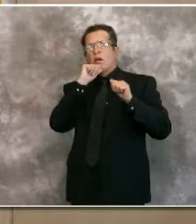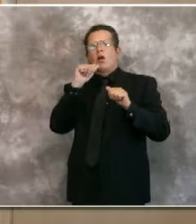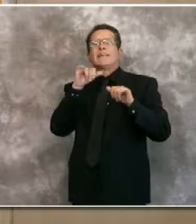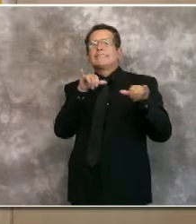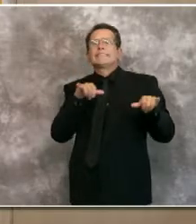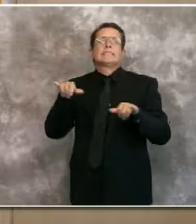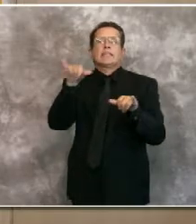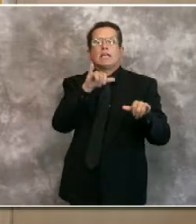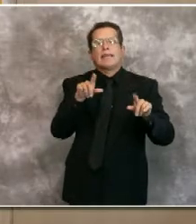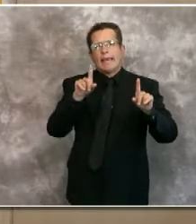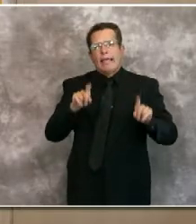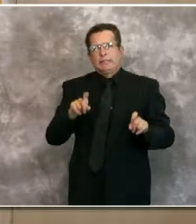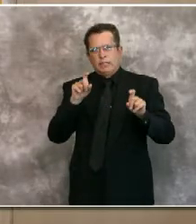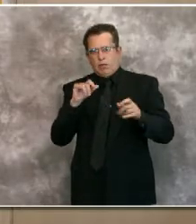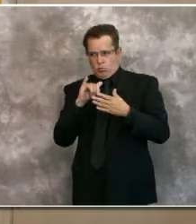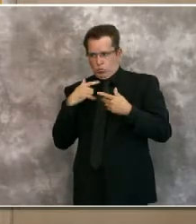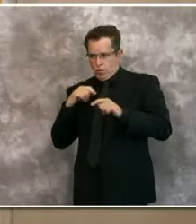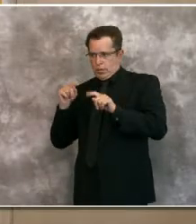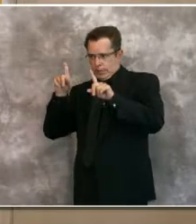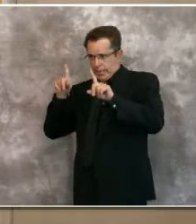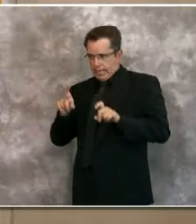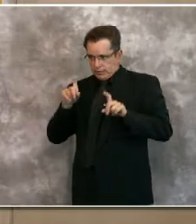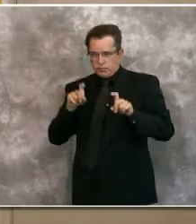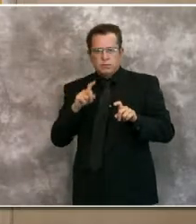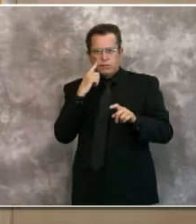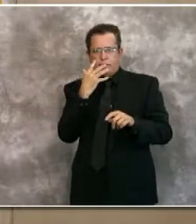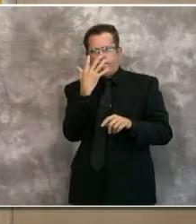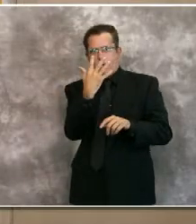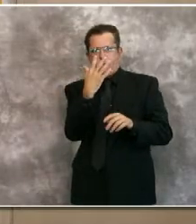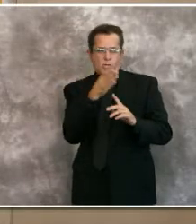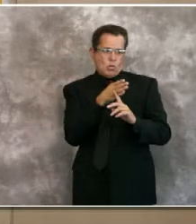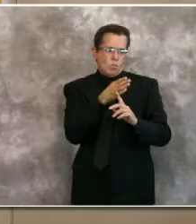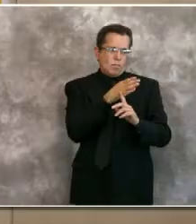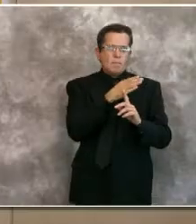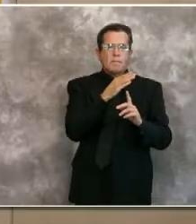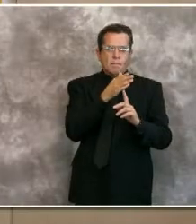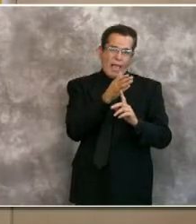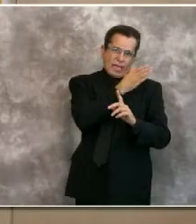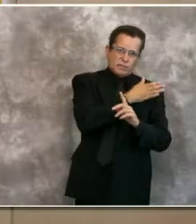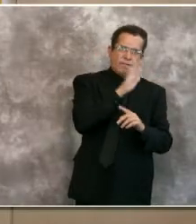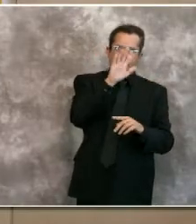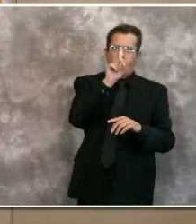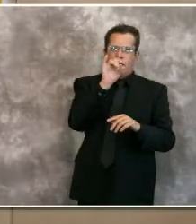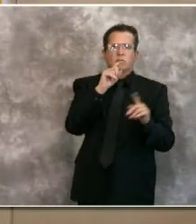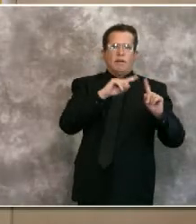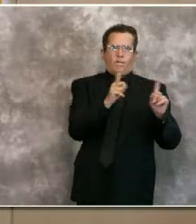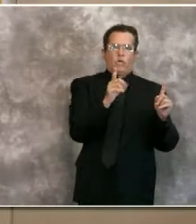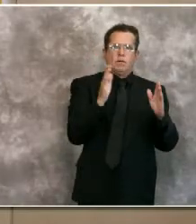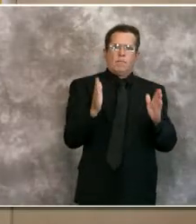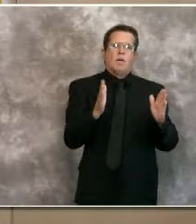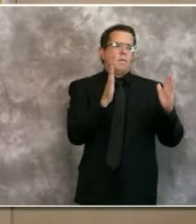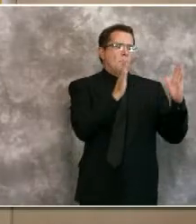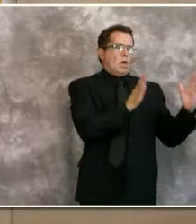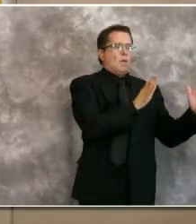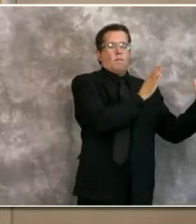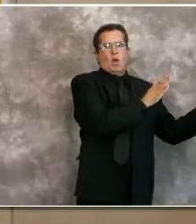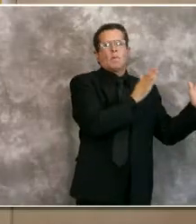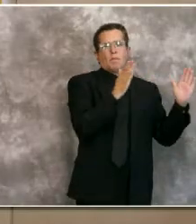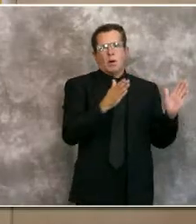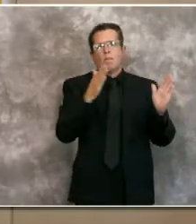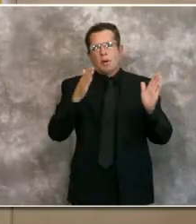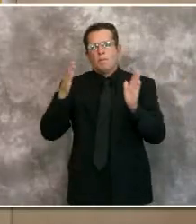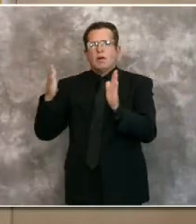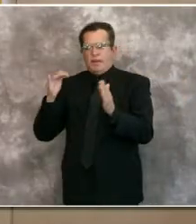point out, the past 5 days was different than the prior past 5 days. So we would expect that to